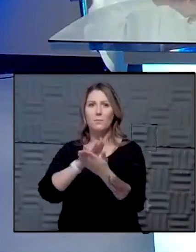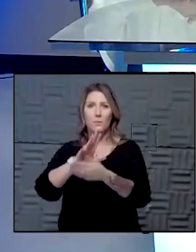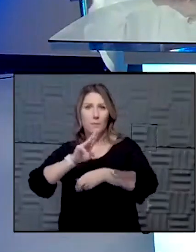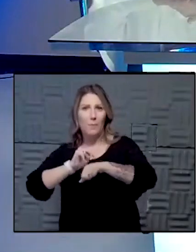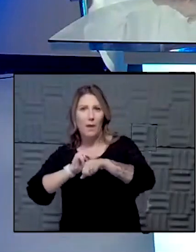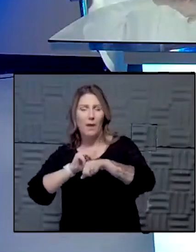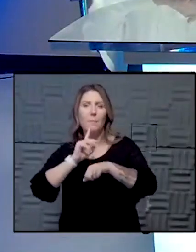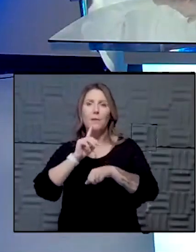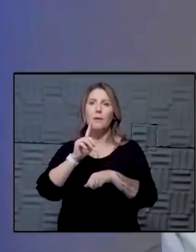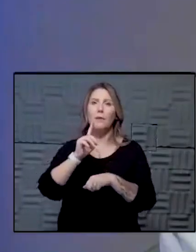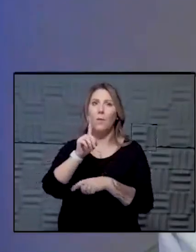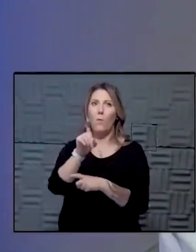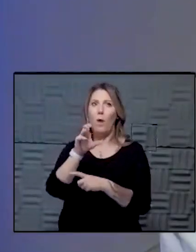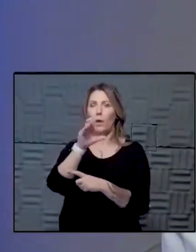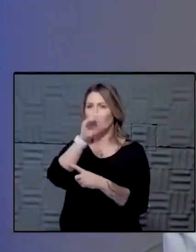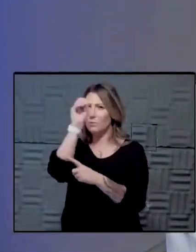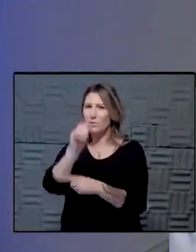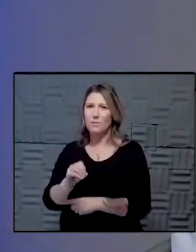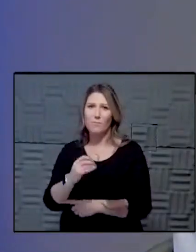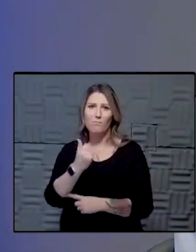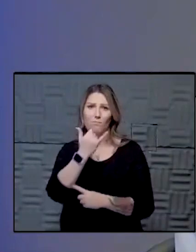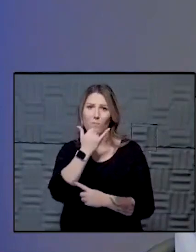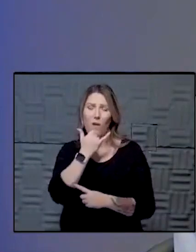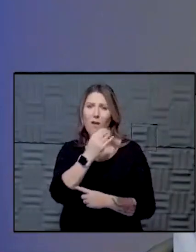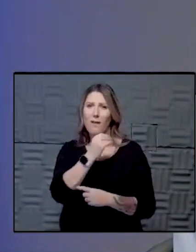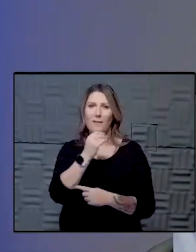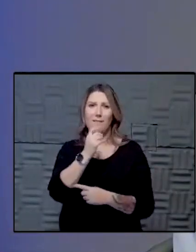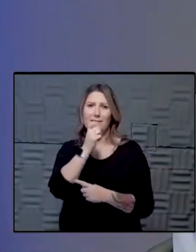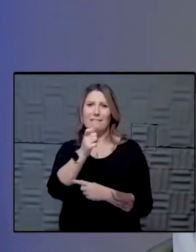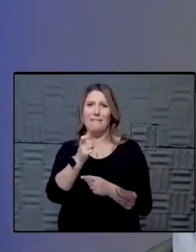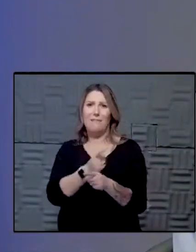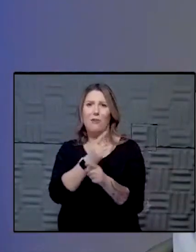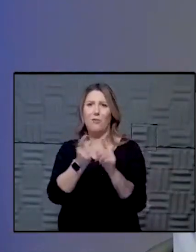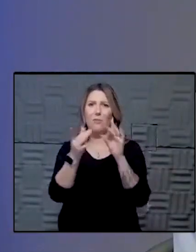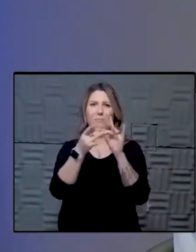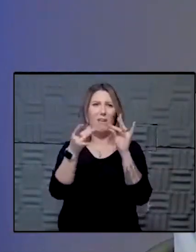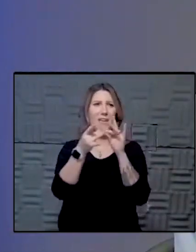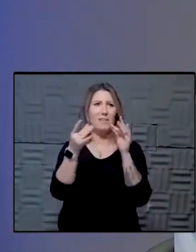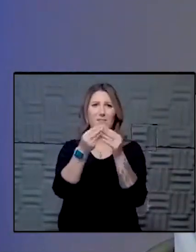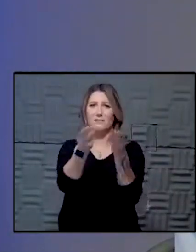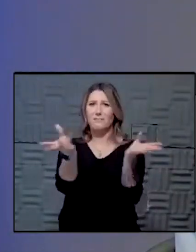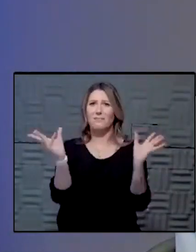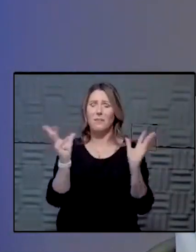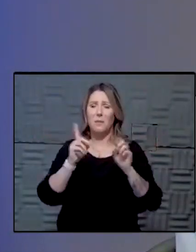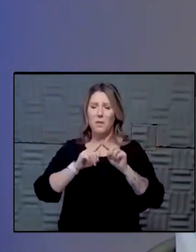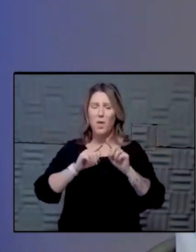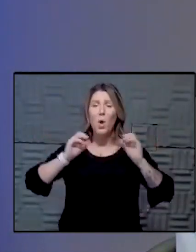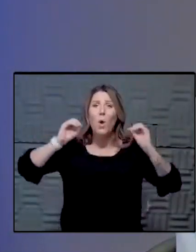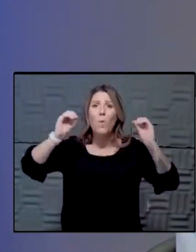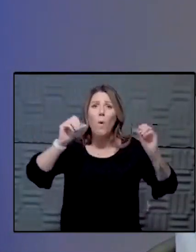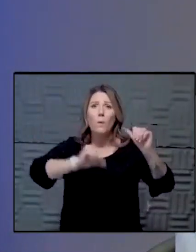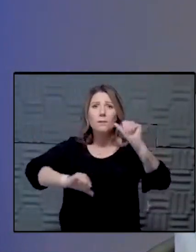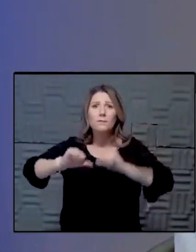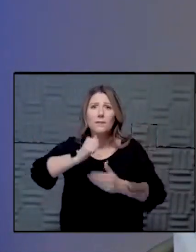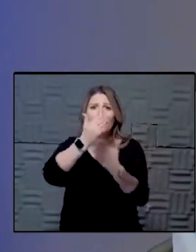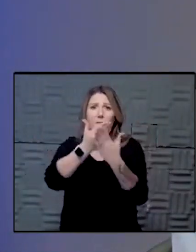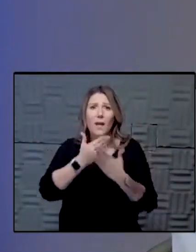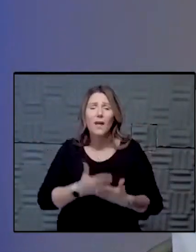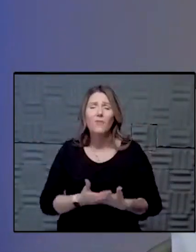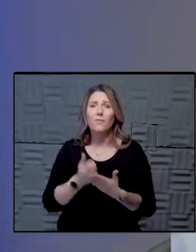the absolute 100% wrong and inaccurate message to send based on no scientific evidence or